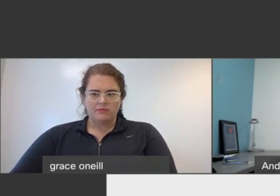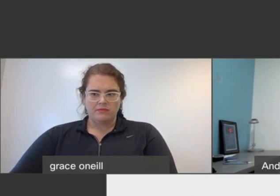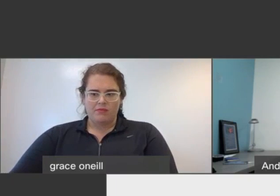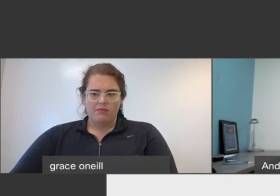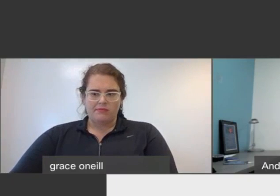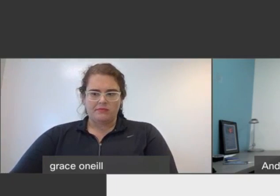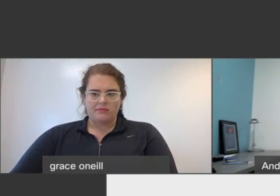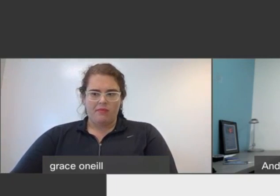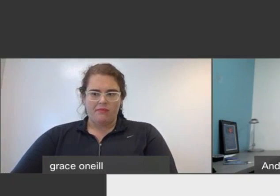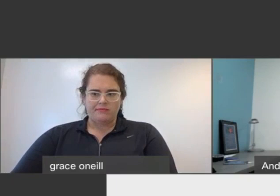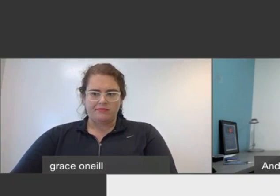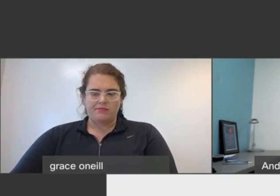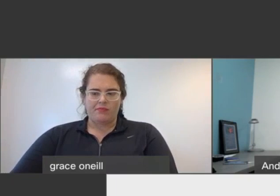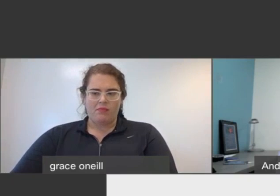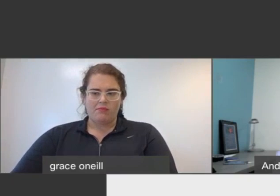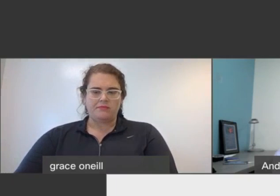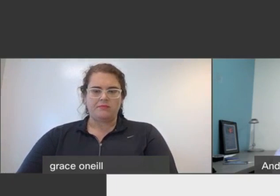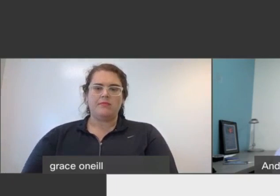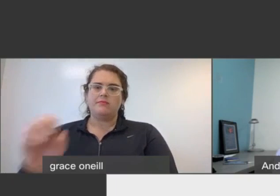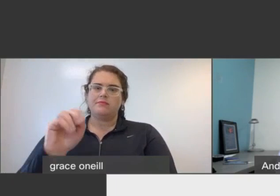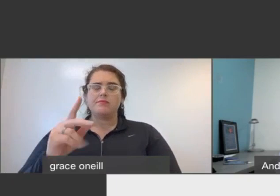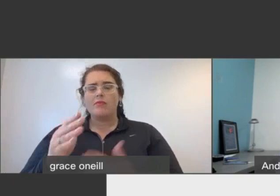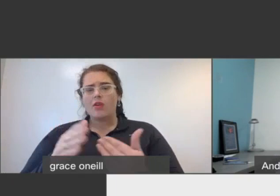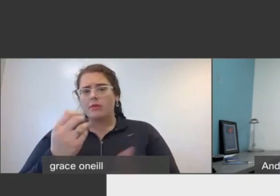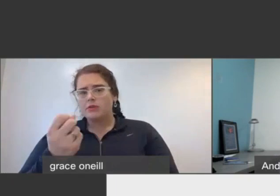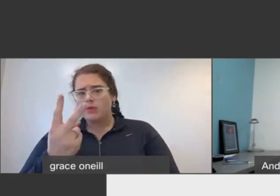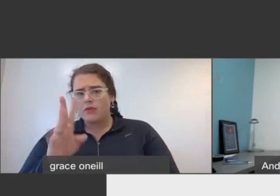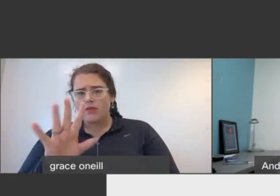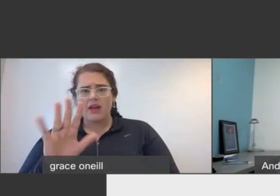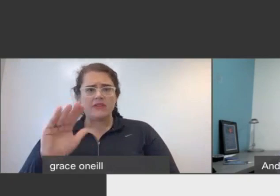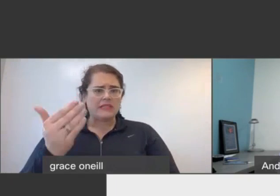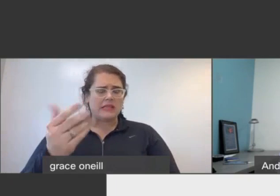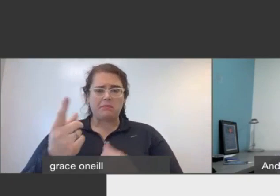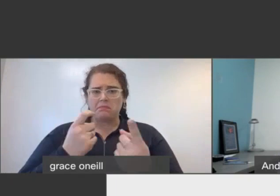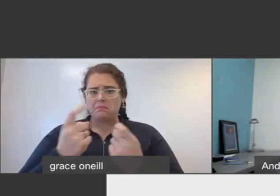Okay, it's almost 12:45. We don't seem to have other questions.